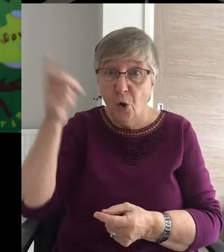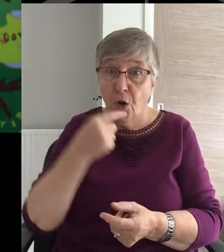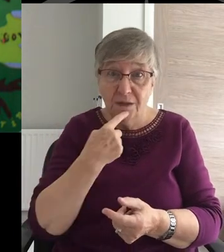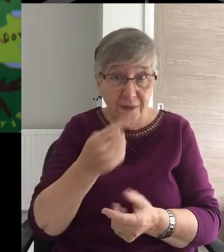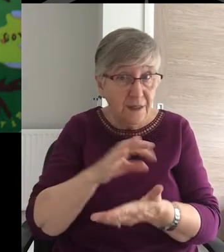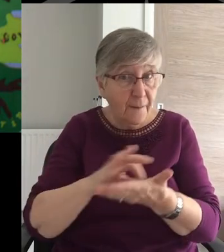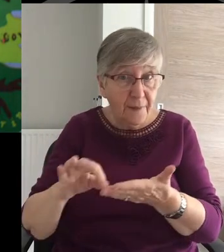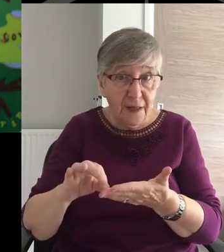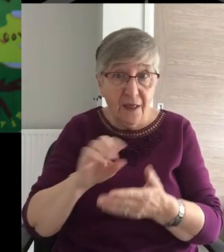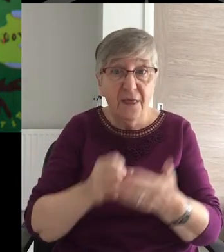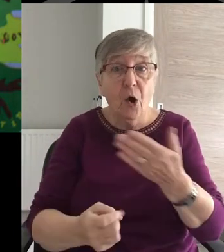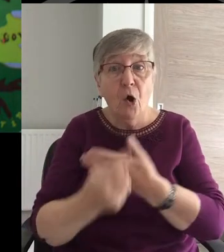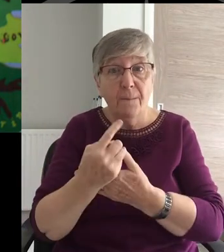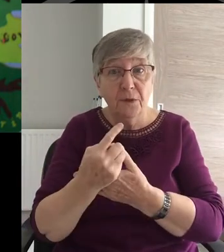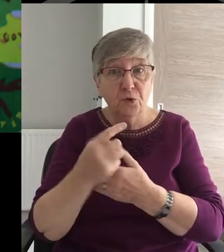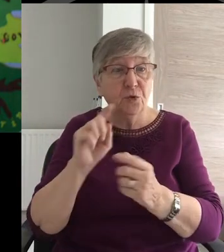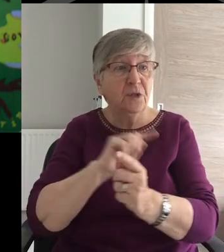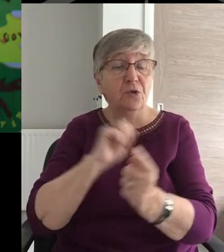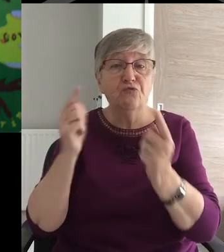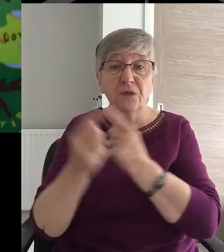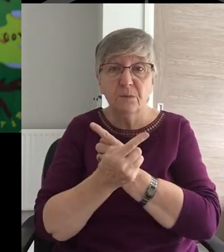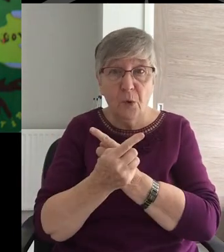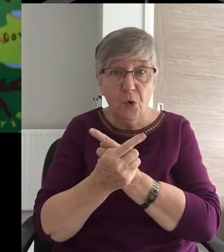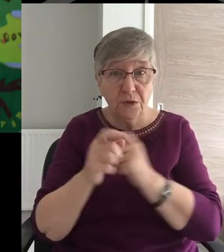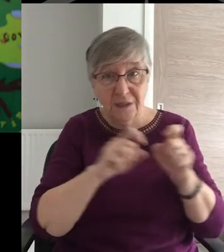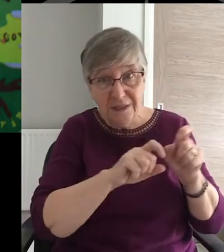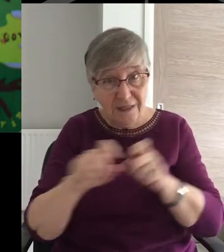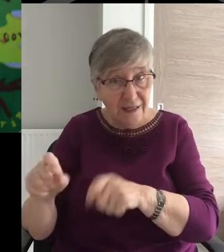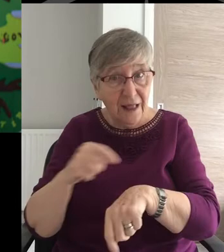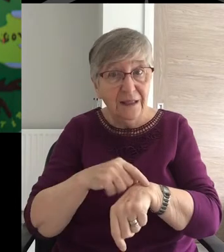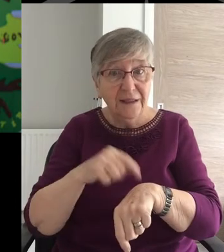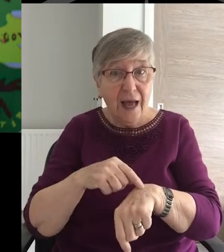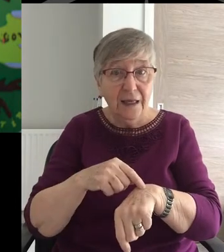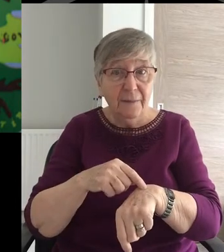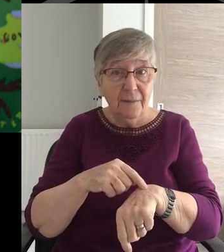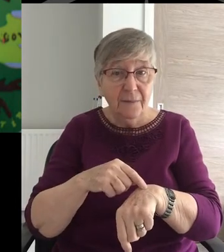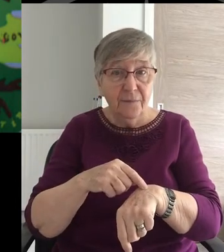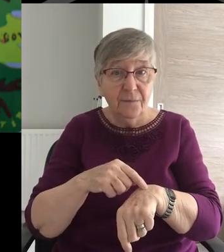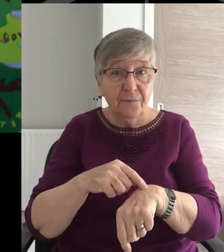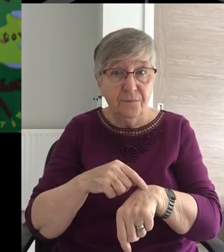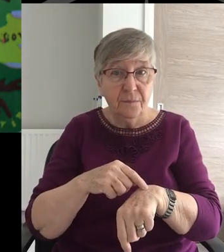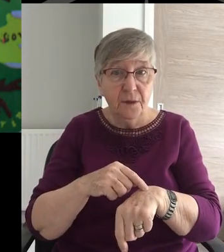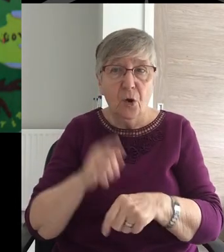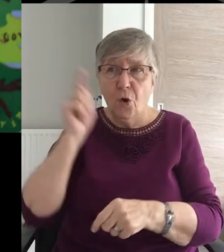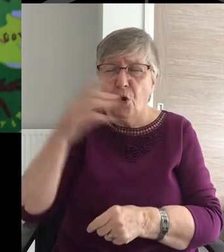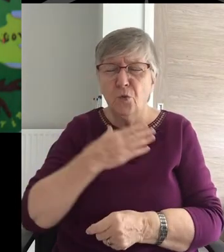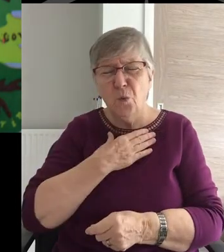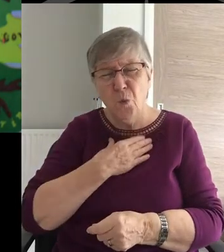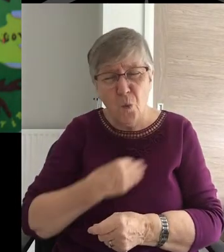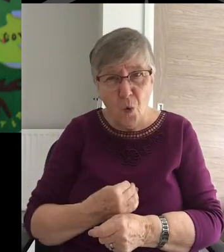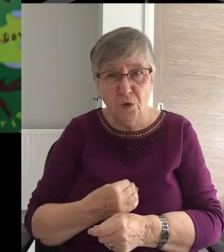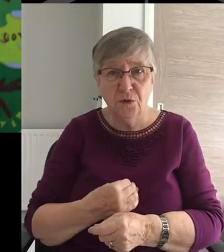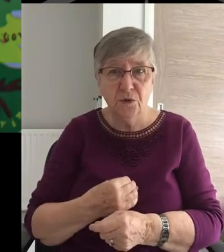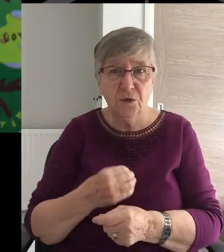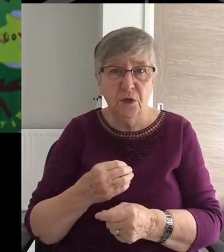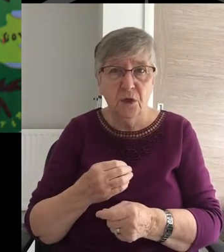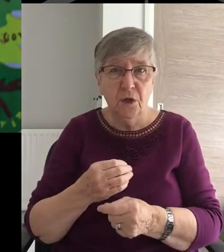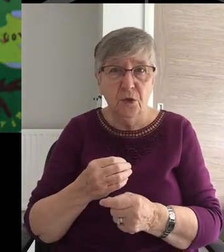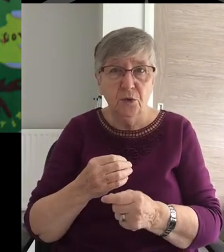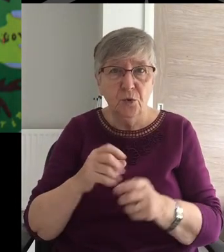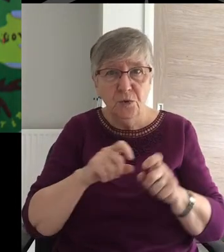the opportunity to respond. There is still time here. God still longed to act on the promises